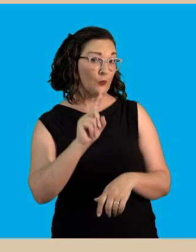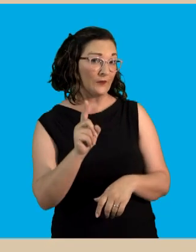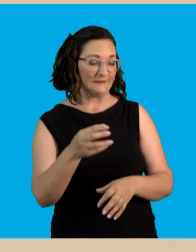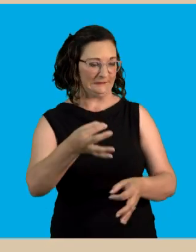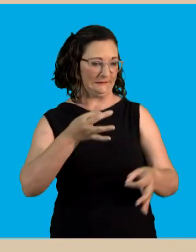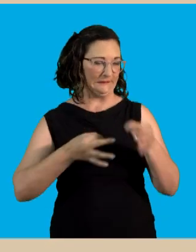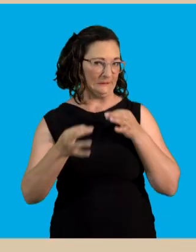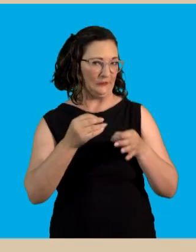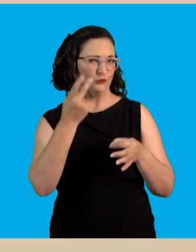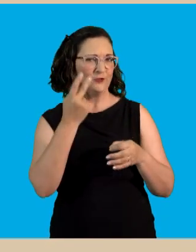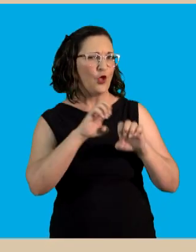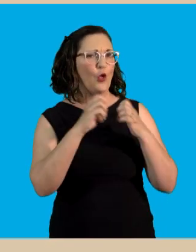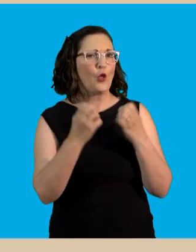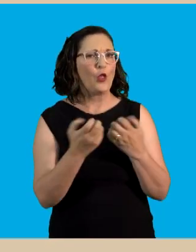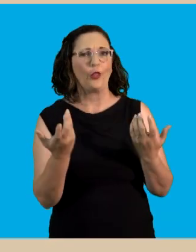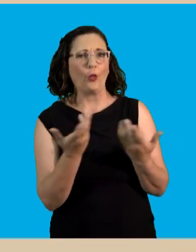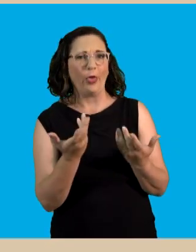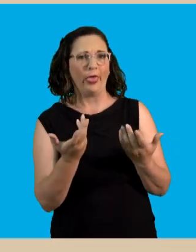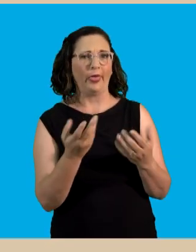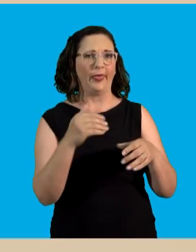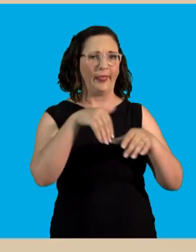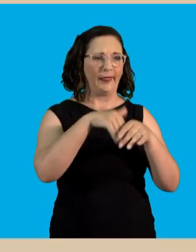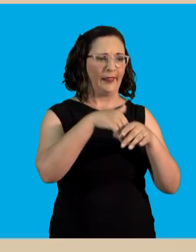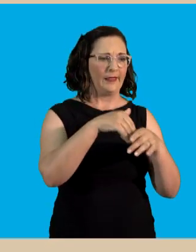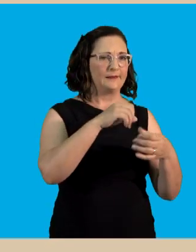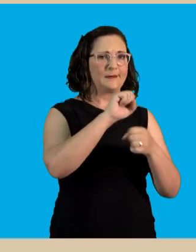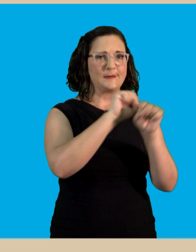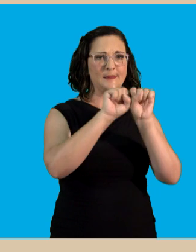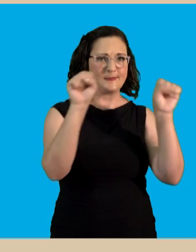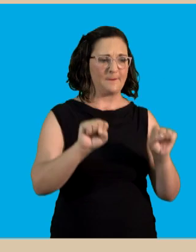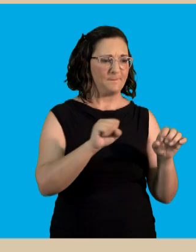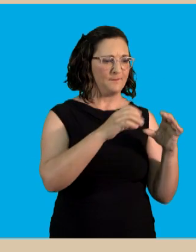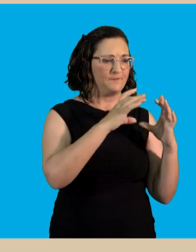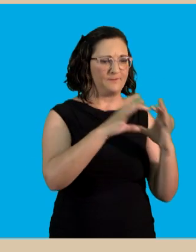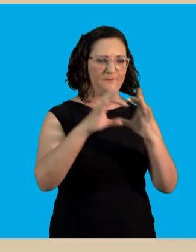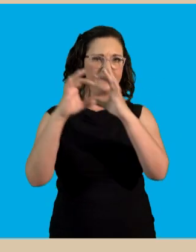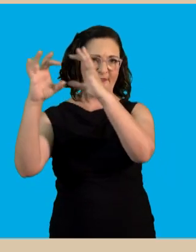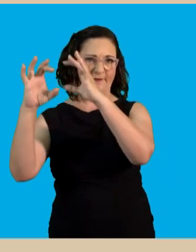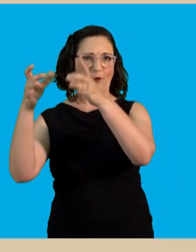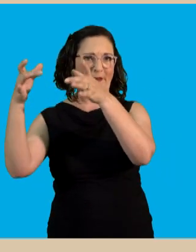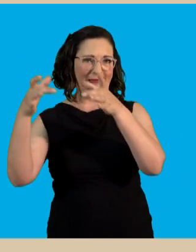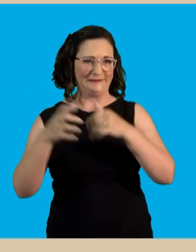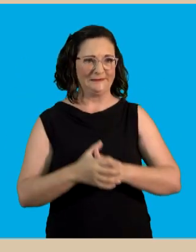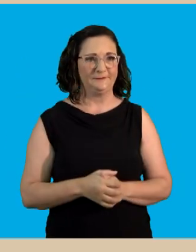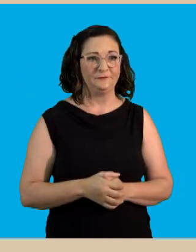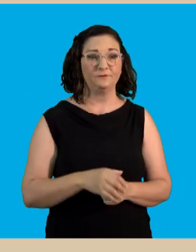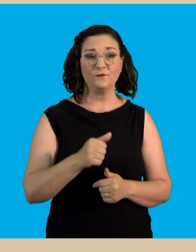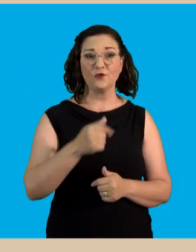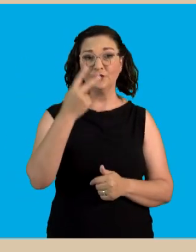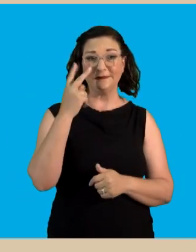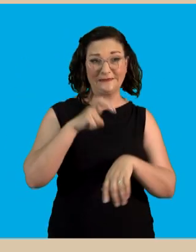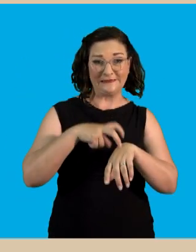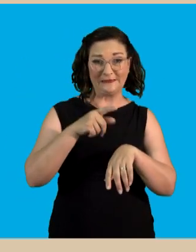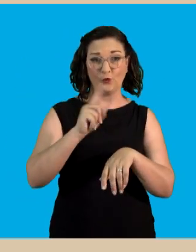to explain the position of the Earth in the solar system, determine the temperature on Earth,